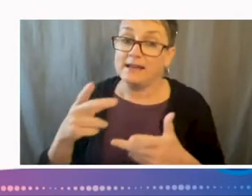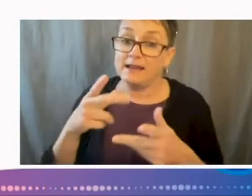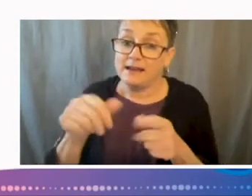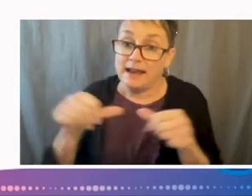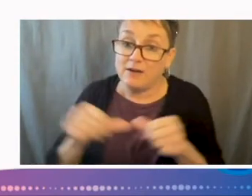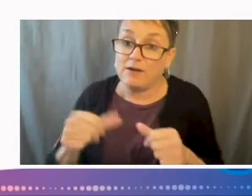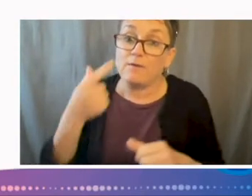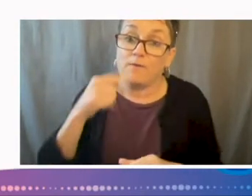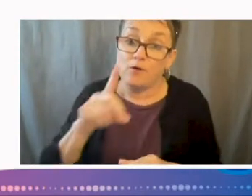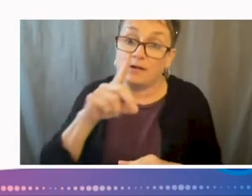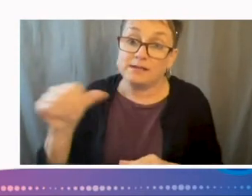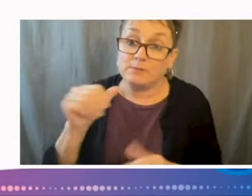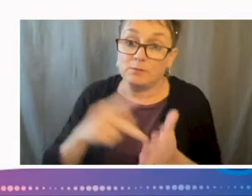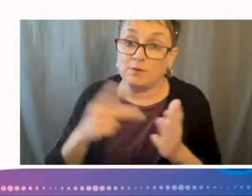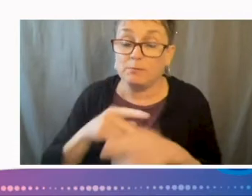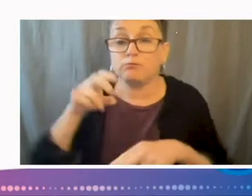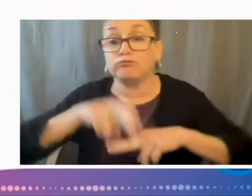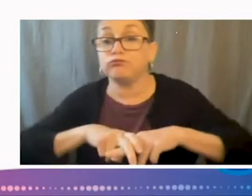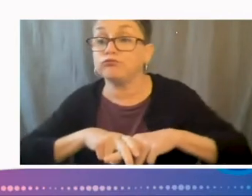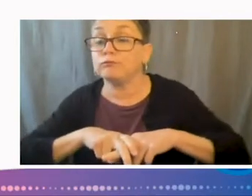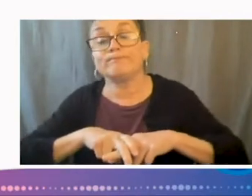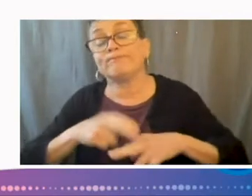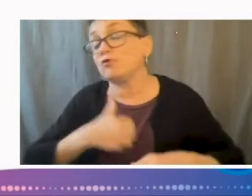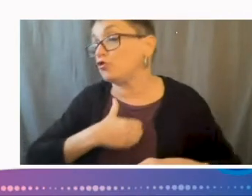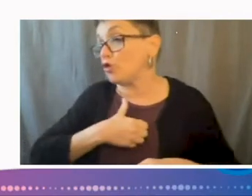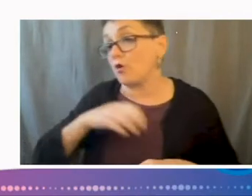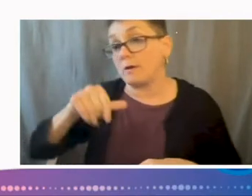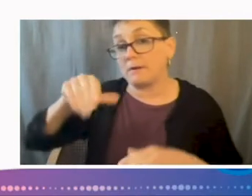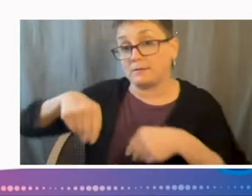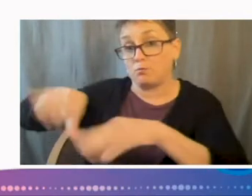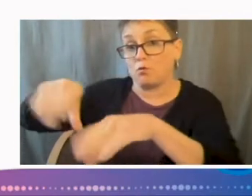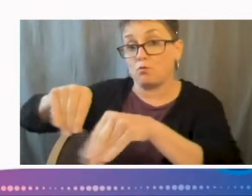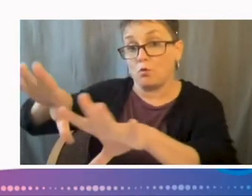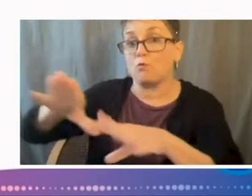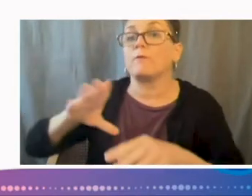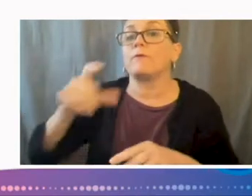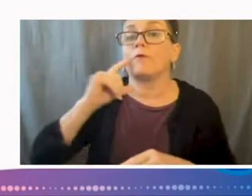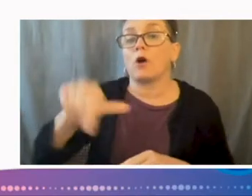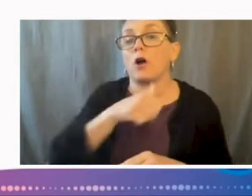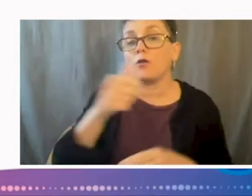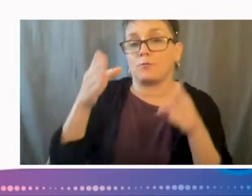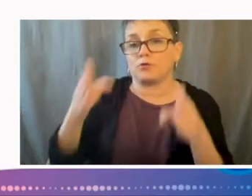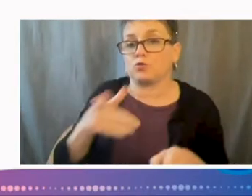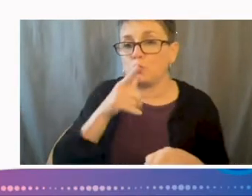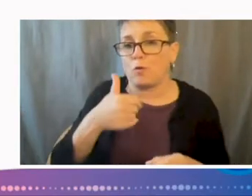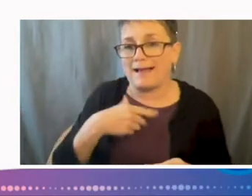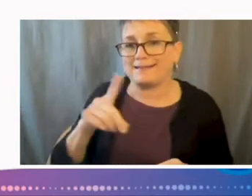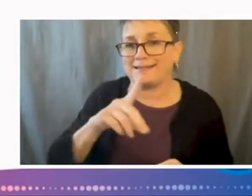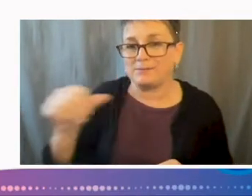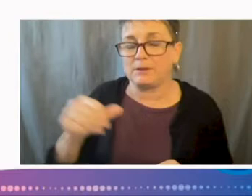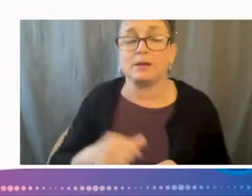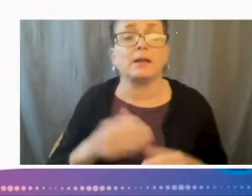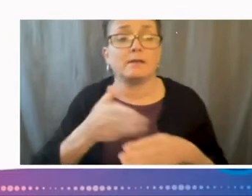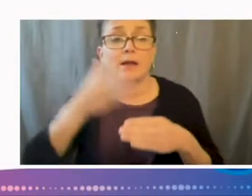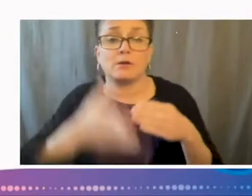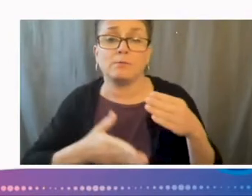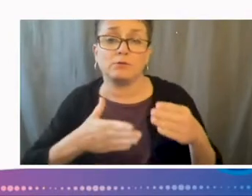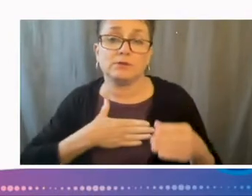needs access to that point. Thank you. This concludes our rail operations presentation.